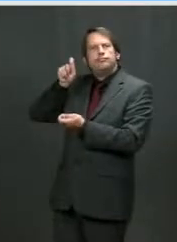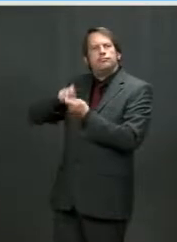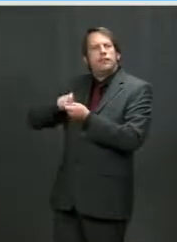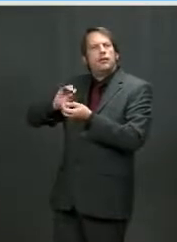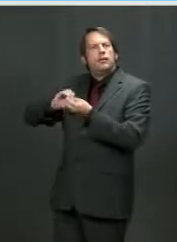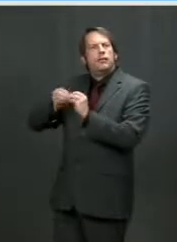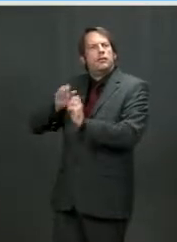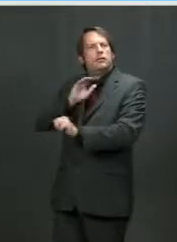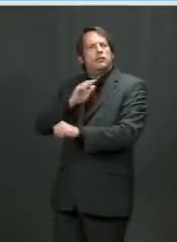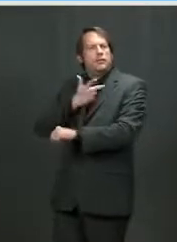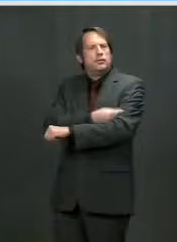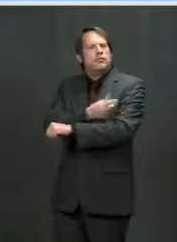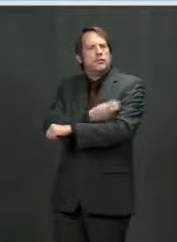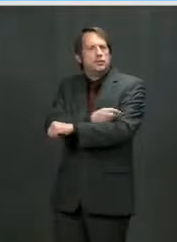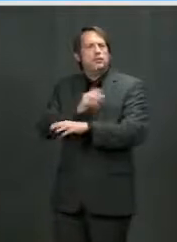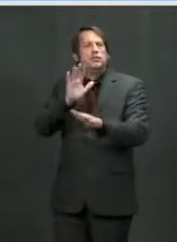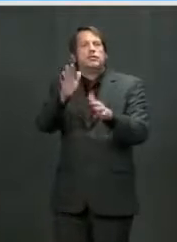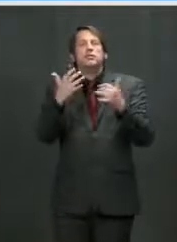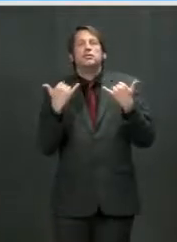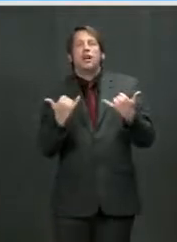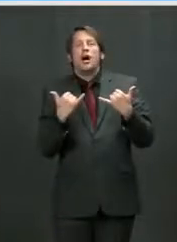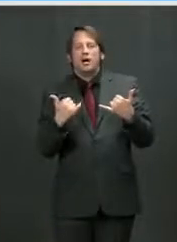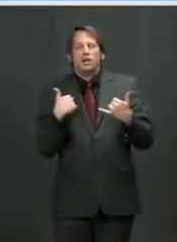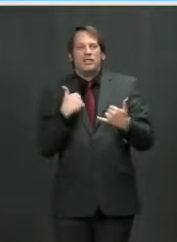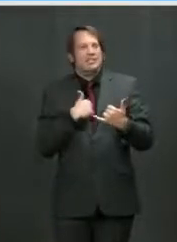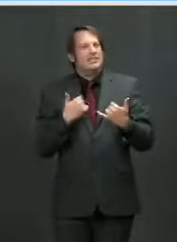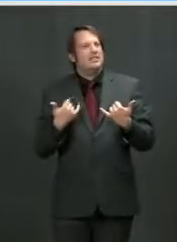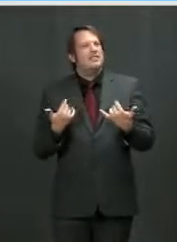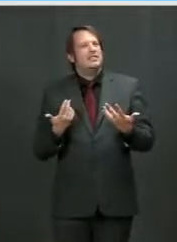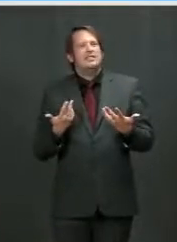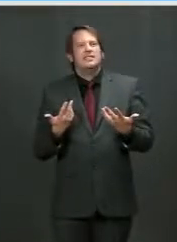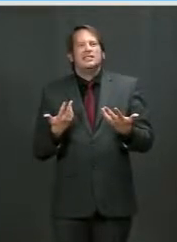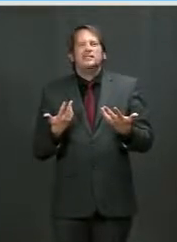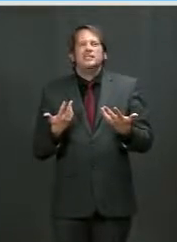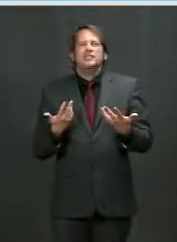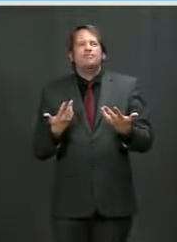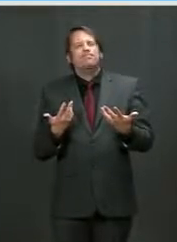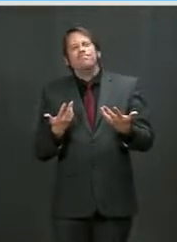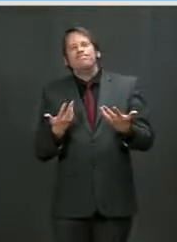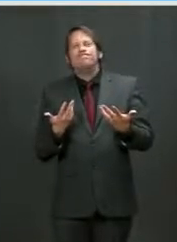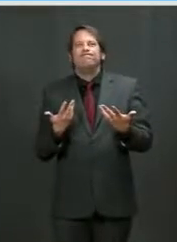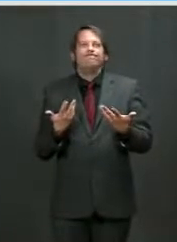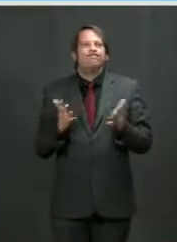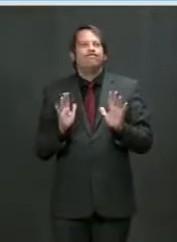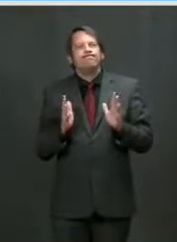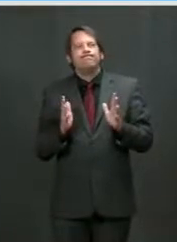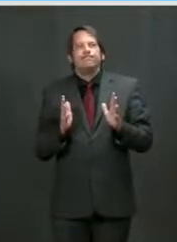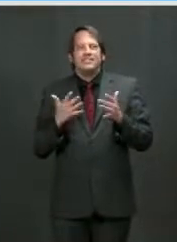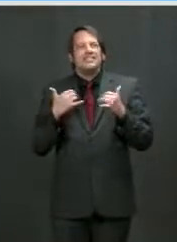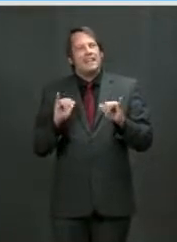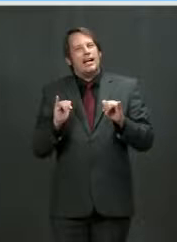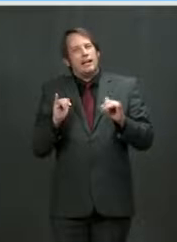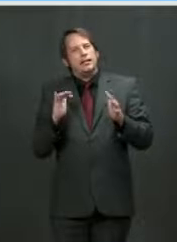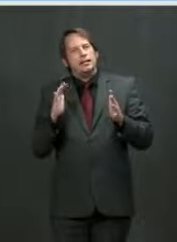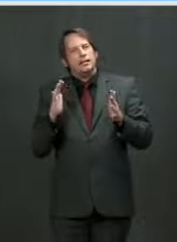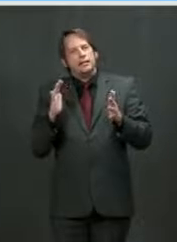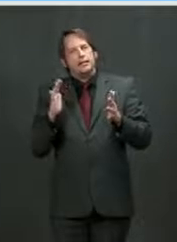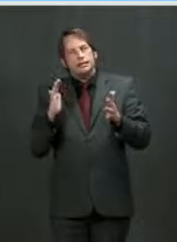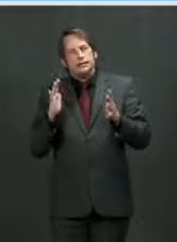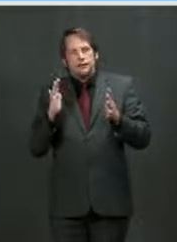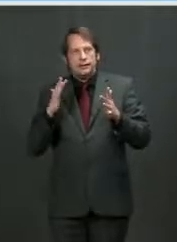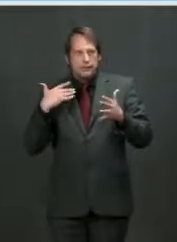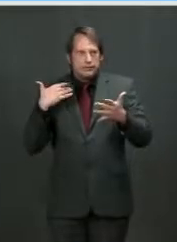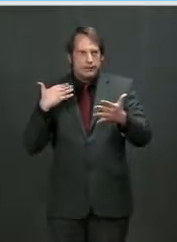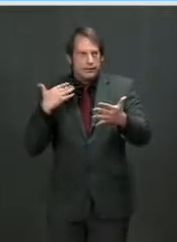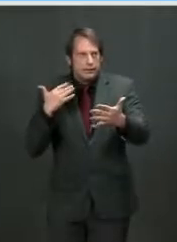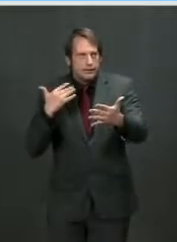large today, we are still, not entirely, but by and large, we are still allocating vaccines based upon population until we